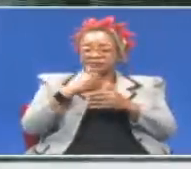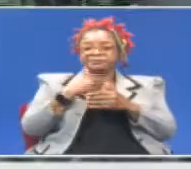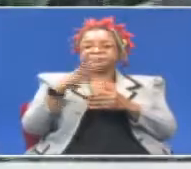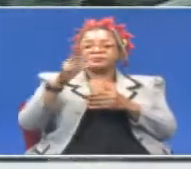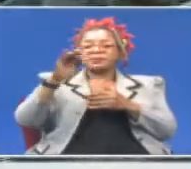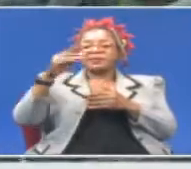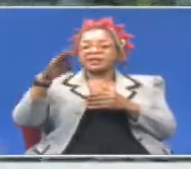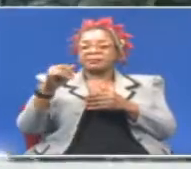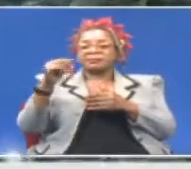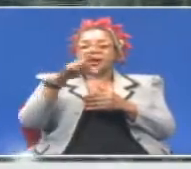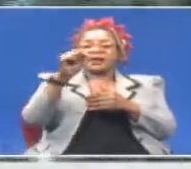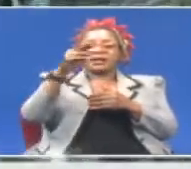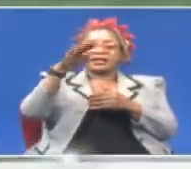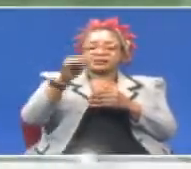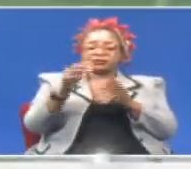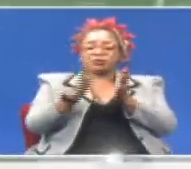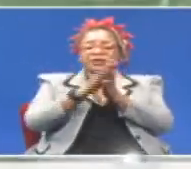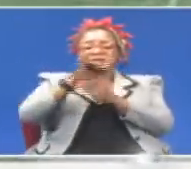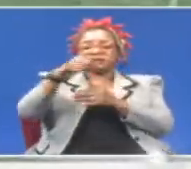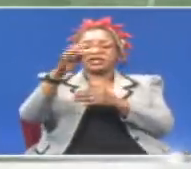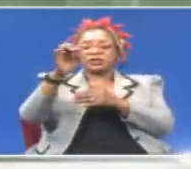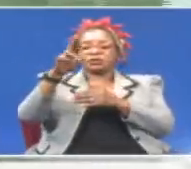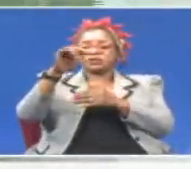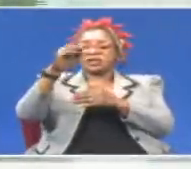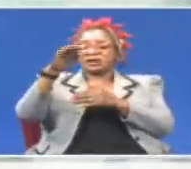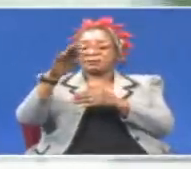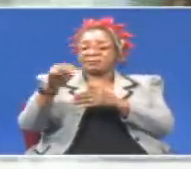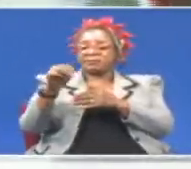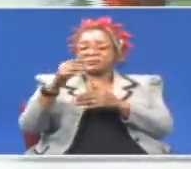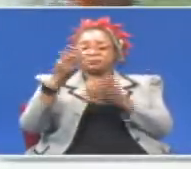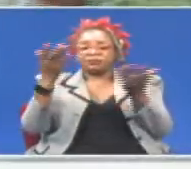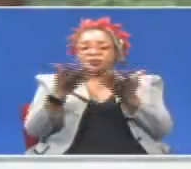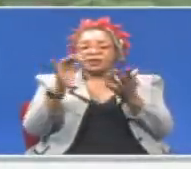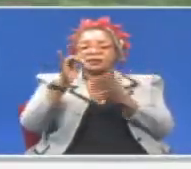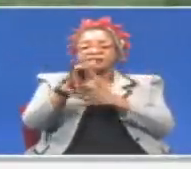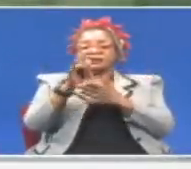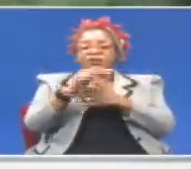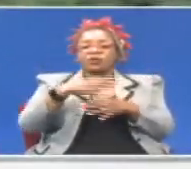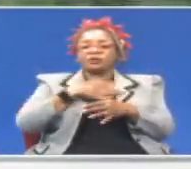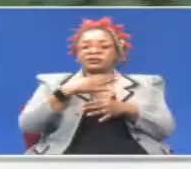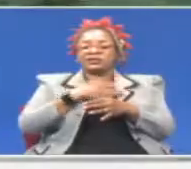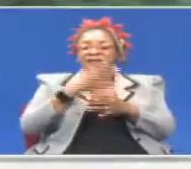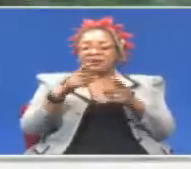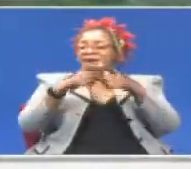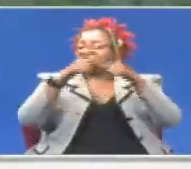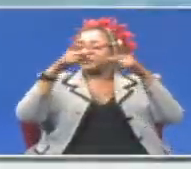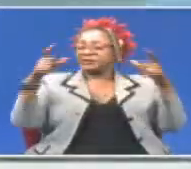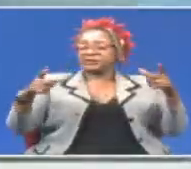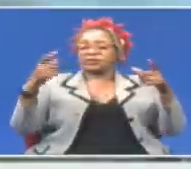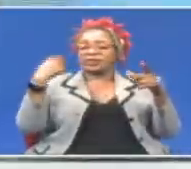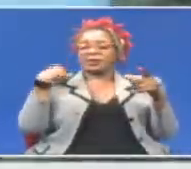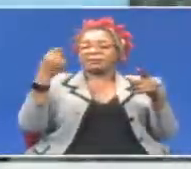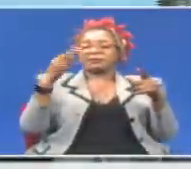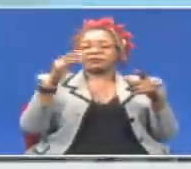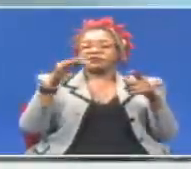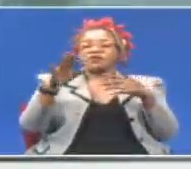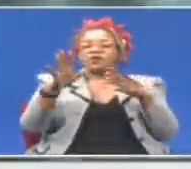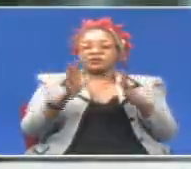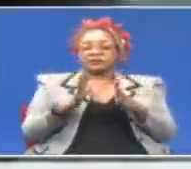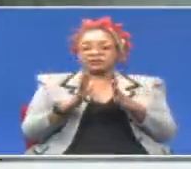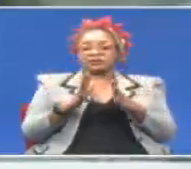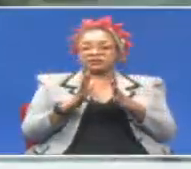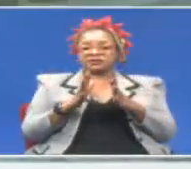Bethlehem, Galilee, with Jerusalem, where McKenzie's homestead is, being the largest with the highest number of followers.